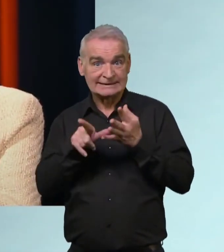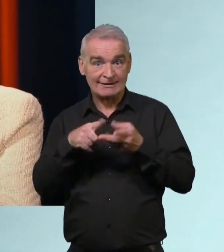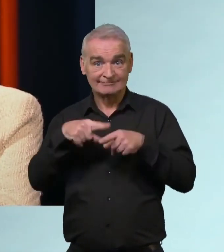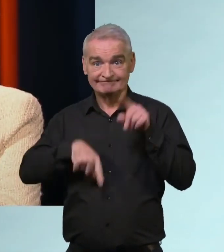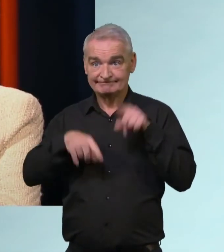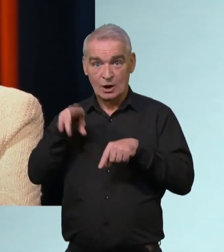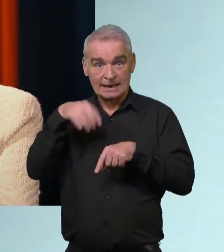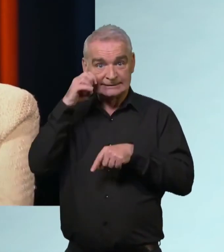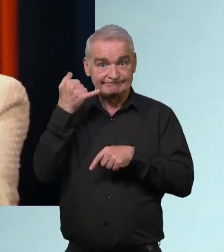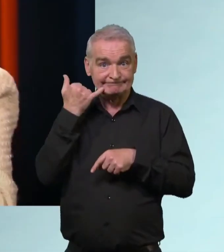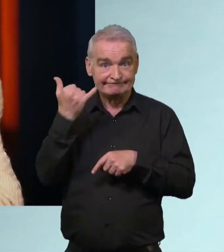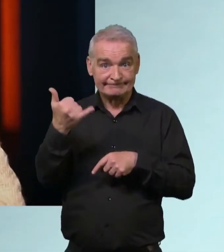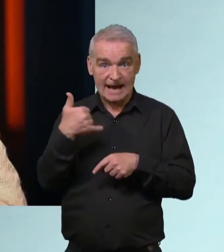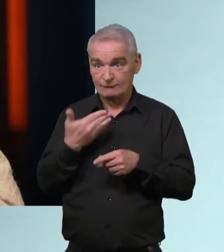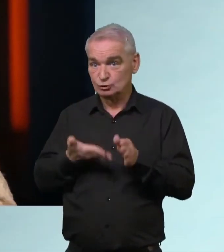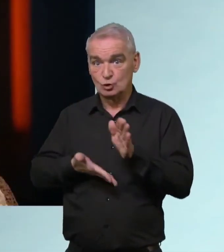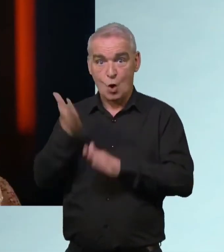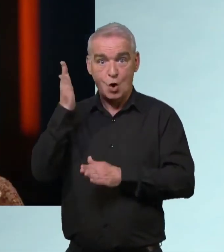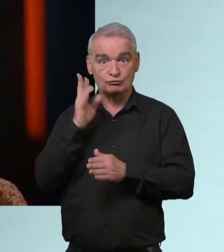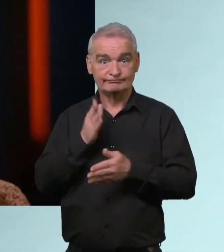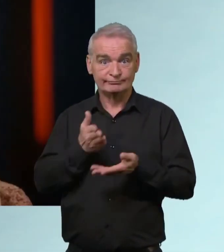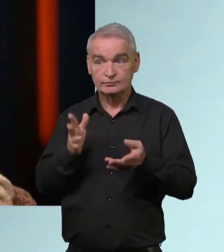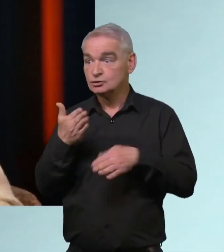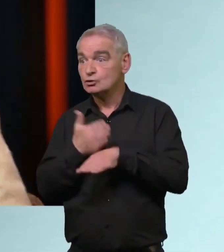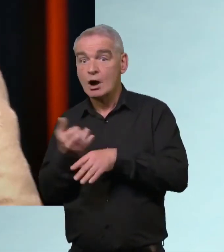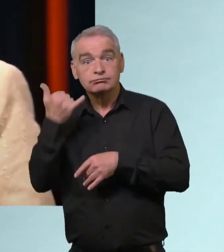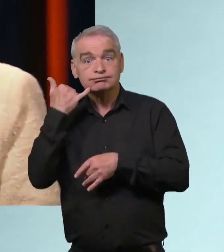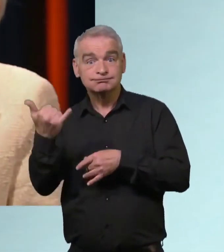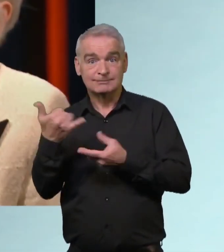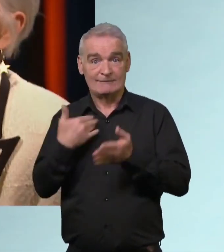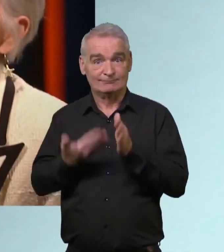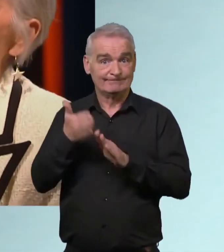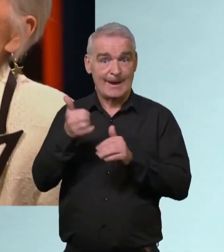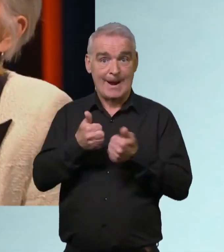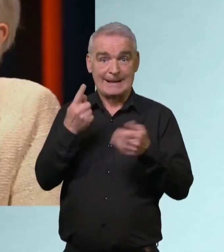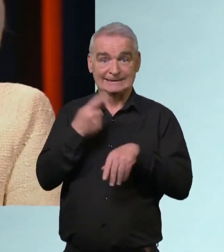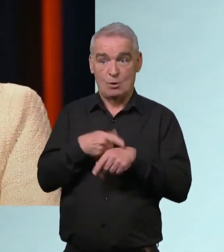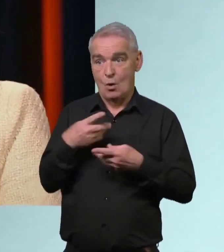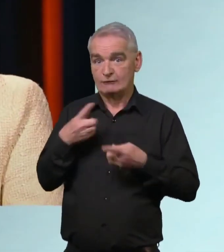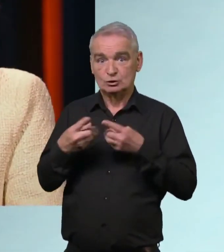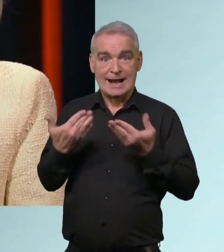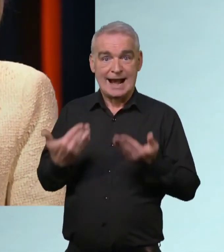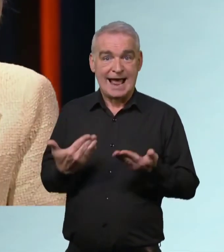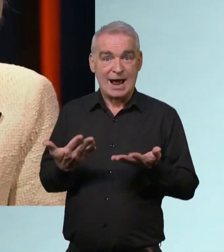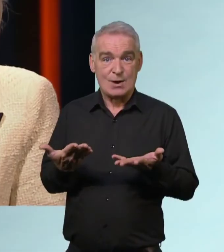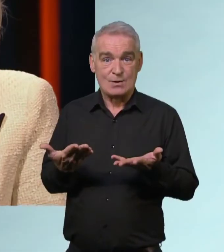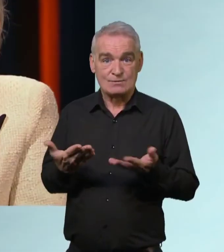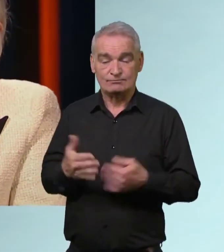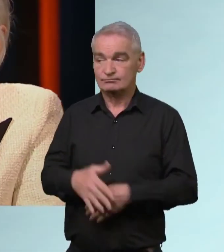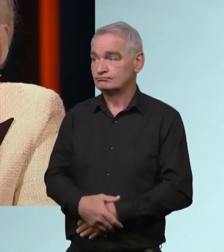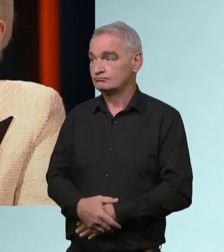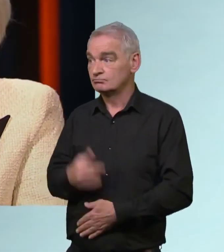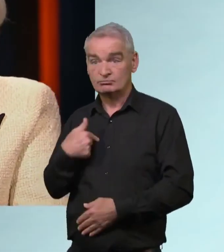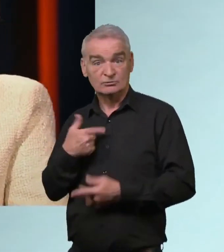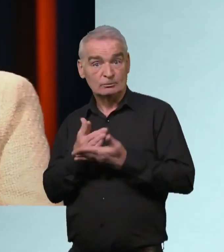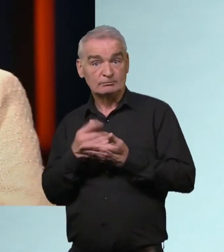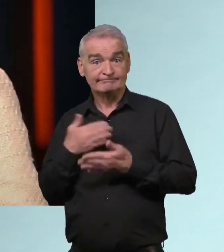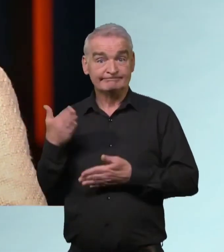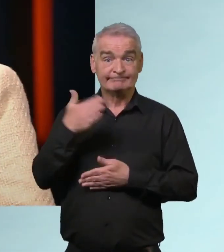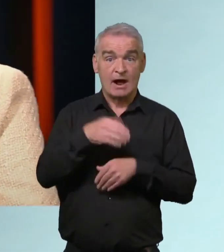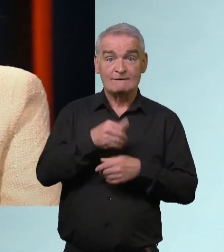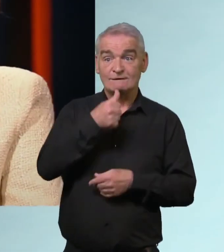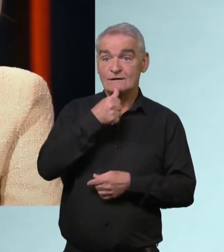I would start things. And I would go, right, this is my latest. This is what I'm going to do now. And I'd go to the first Tuesday, and then they wouldn't see me